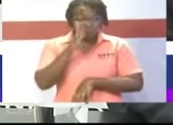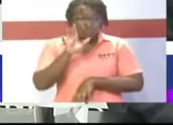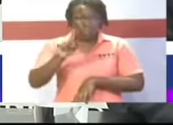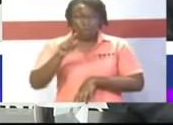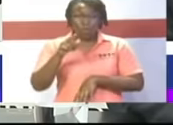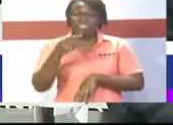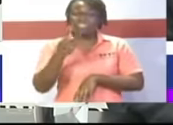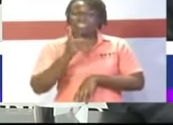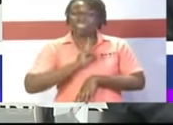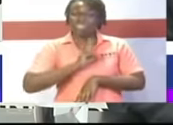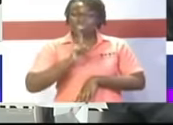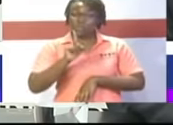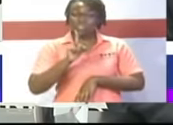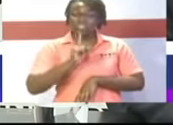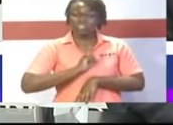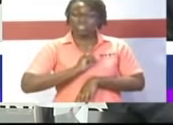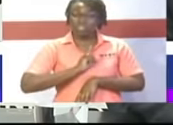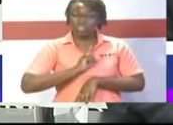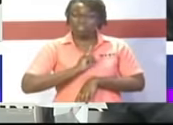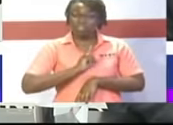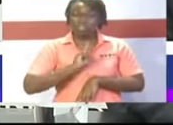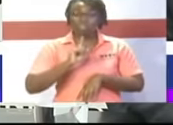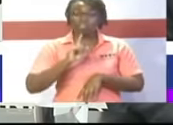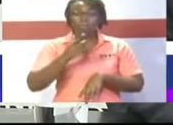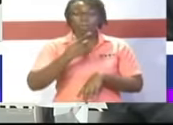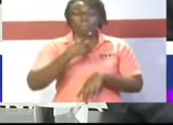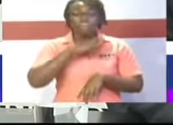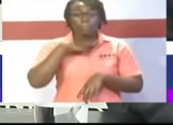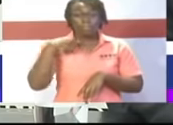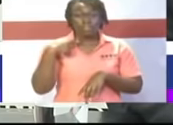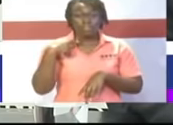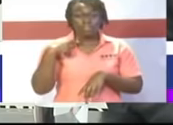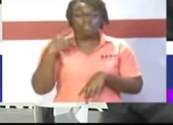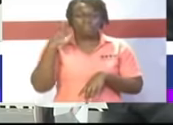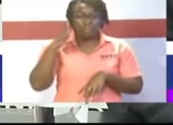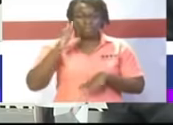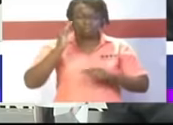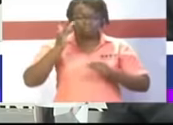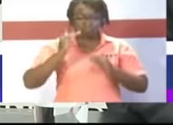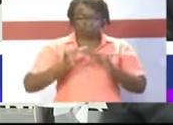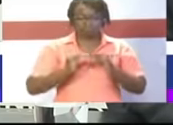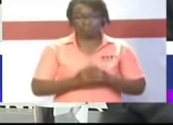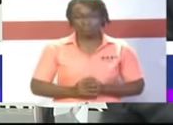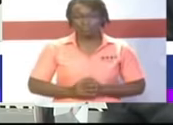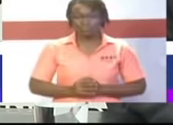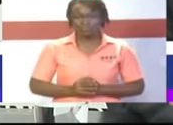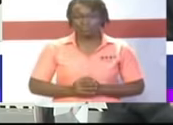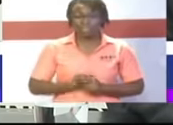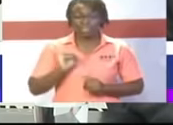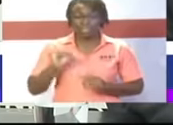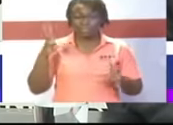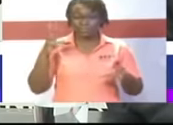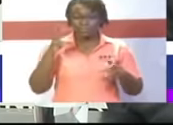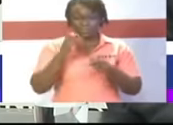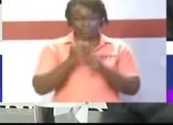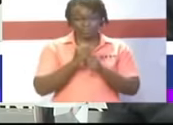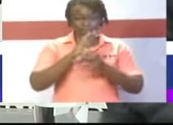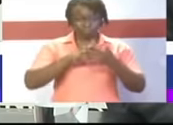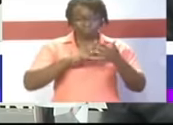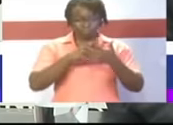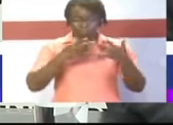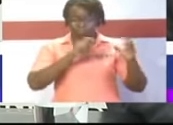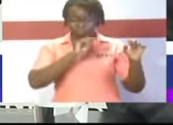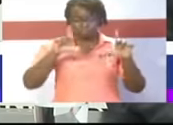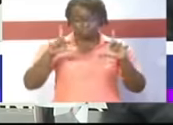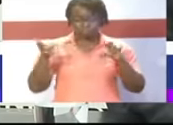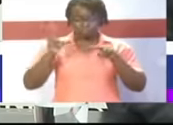or possible fatality with COVID-19 infection. That summarizes the clinical, epidemiological, and vaccination update.